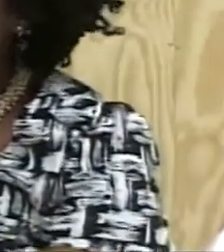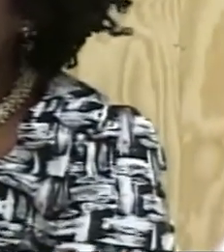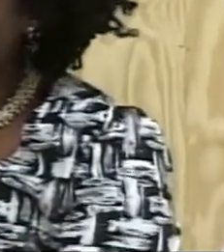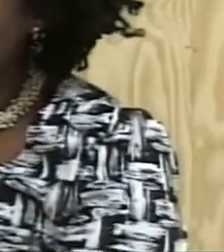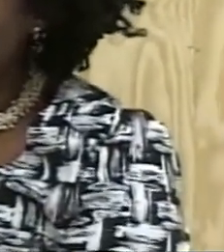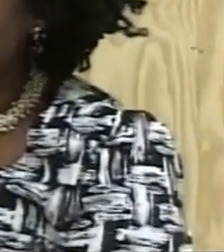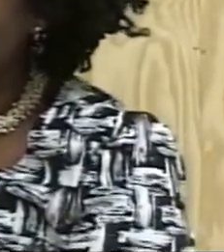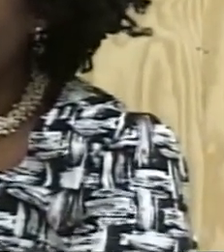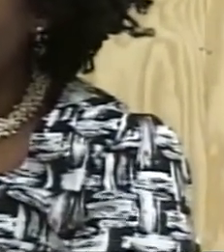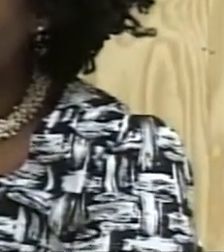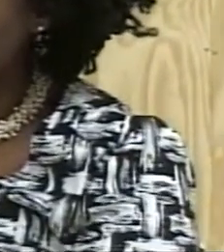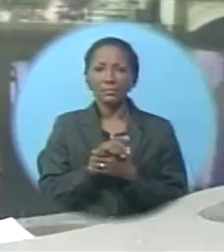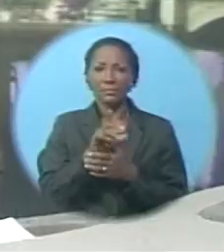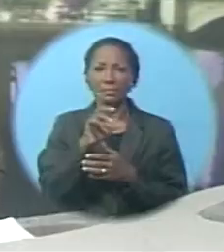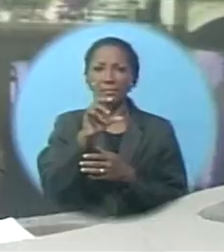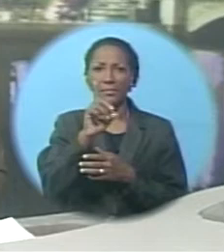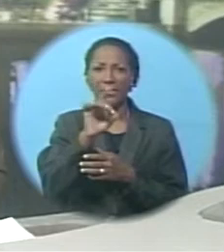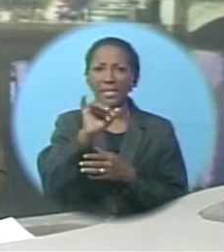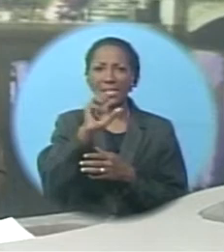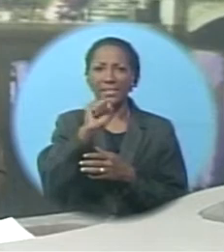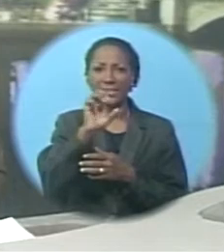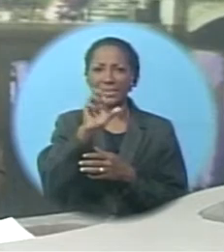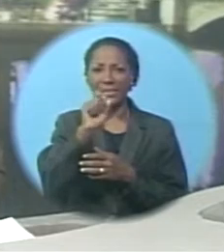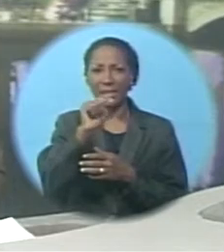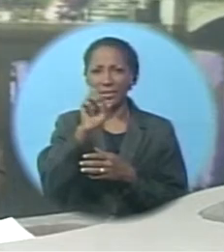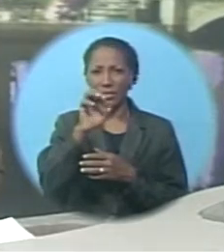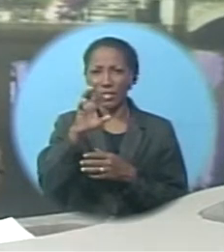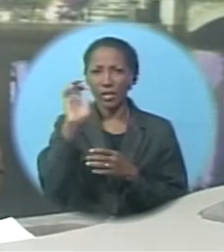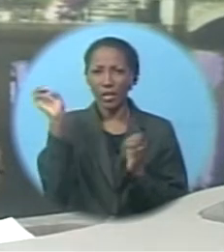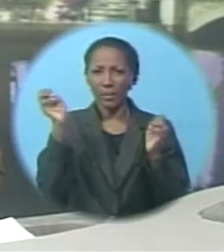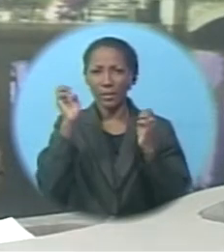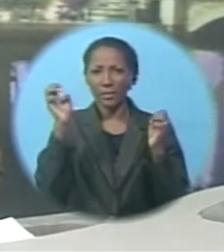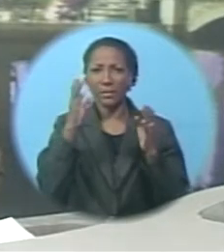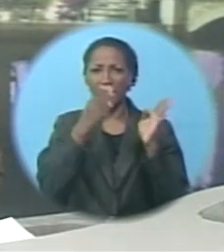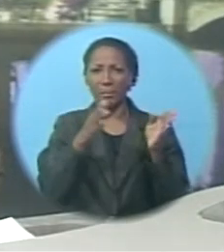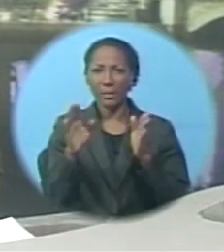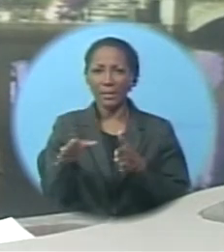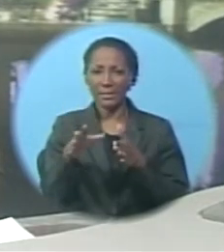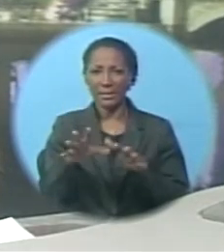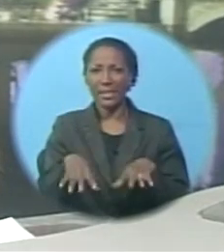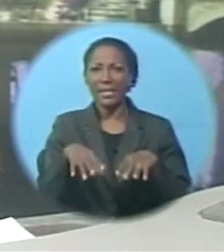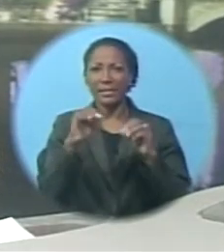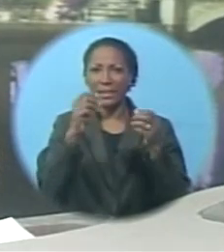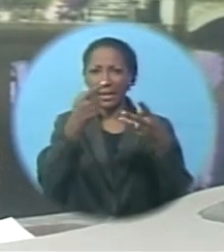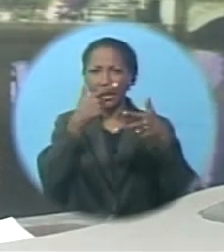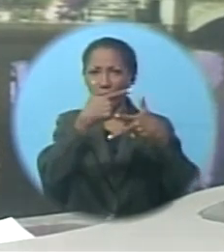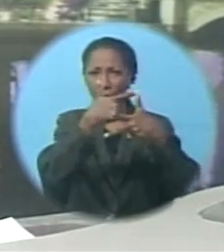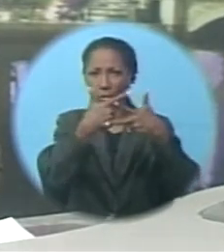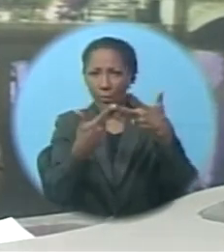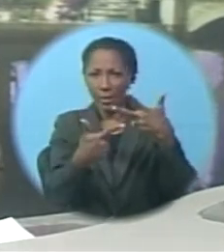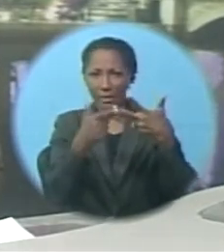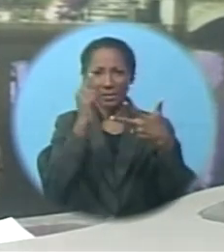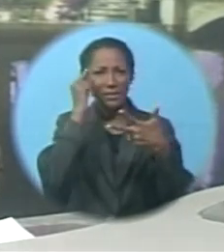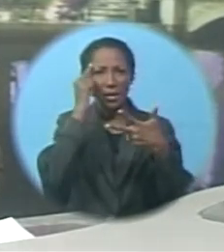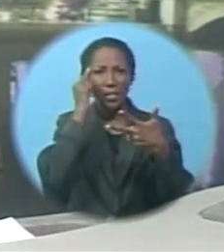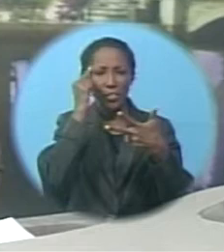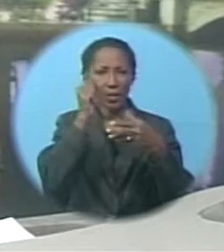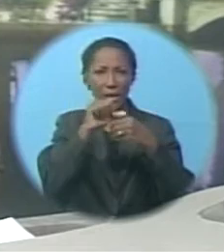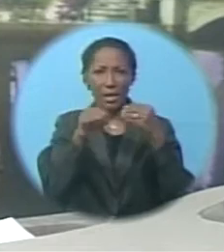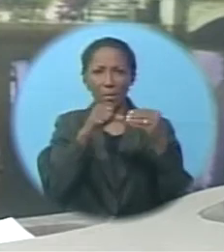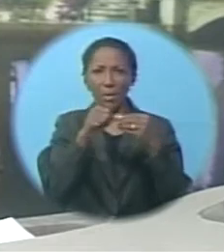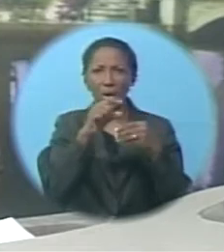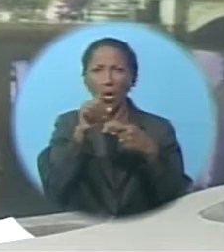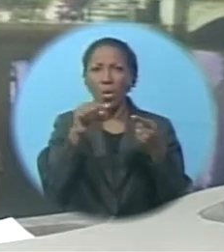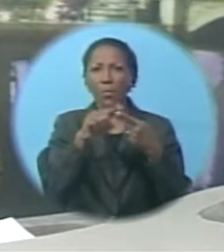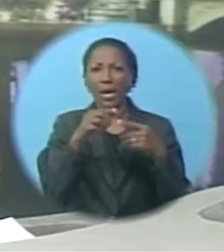on the tour of Glenderry. Disaster emergency planners take three main factors into consideration when ordering a